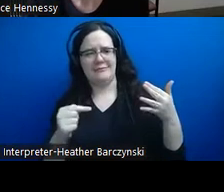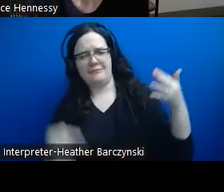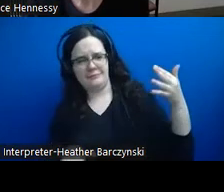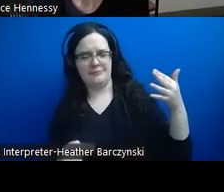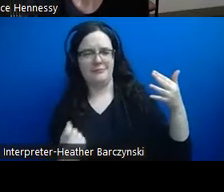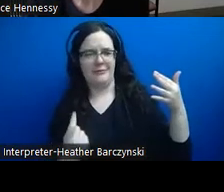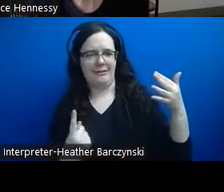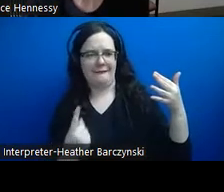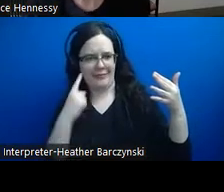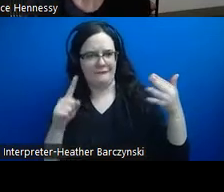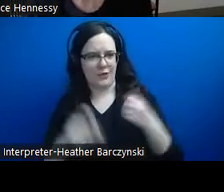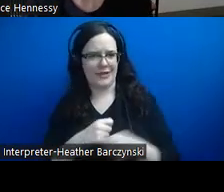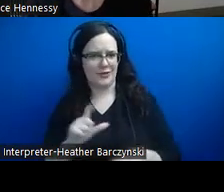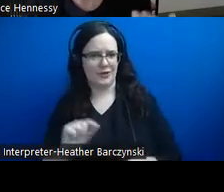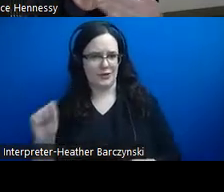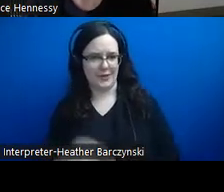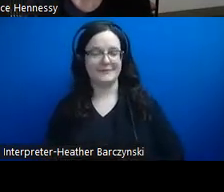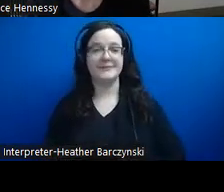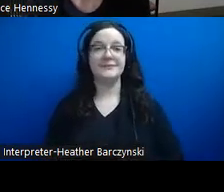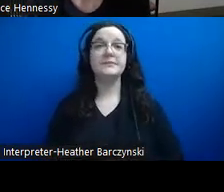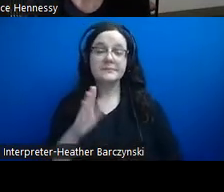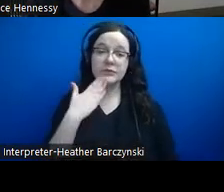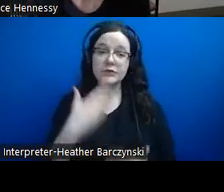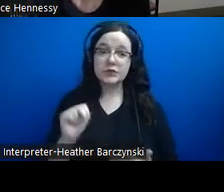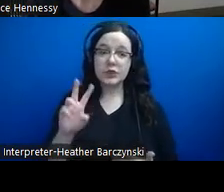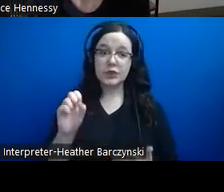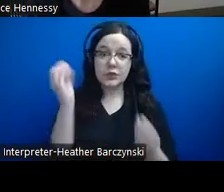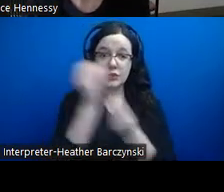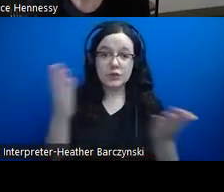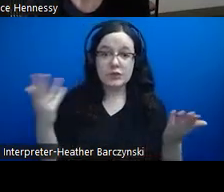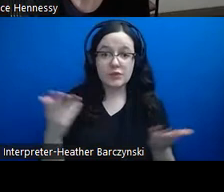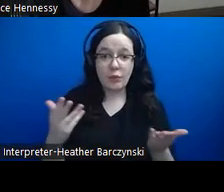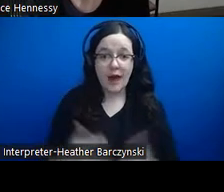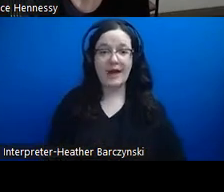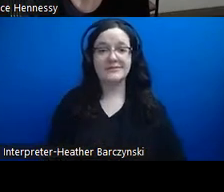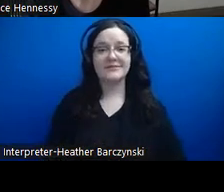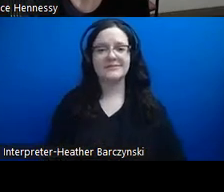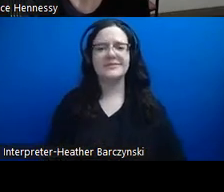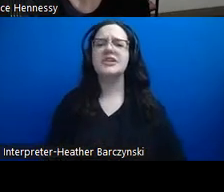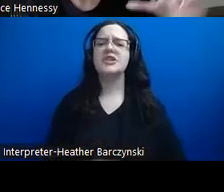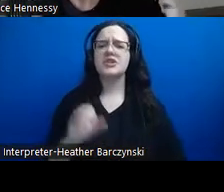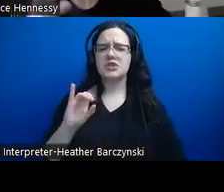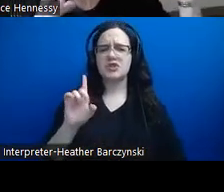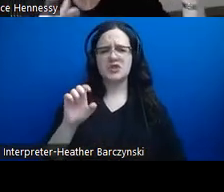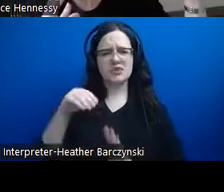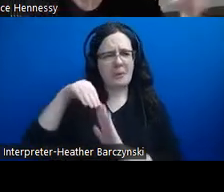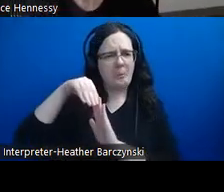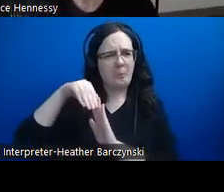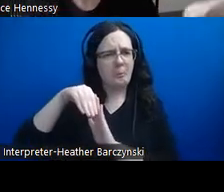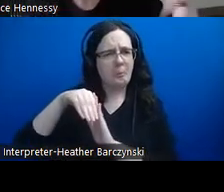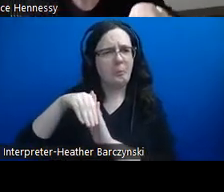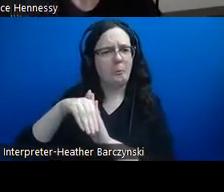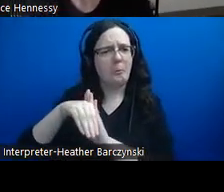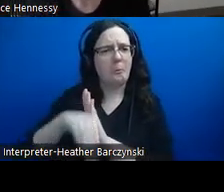in 2020. Good news is that there's been a trend downward for suicide. So this is a very close-up tight